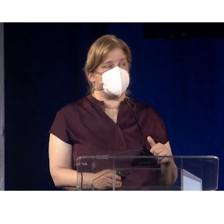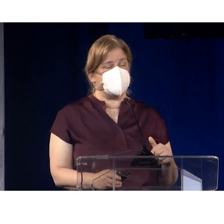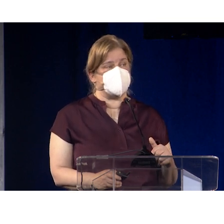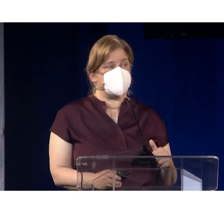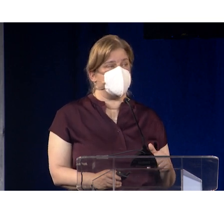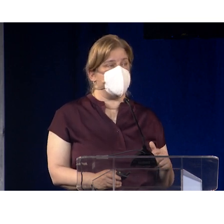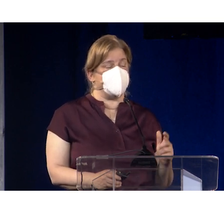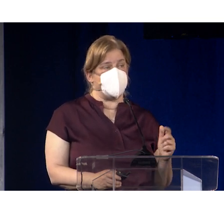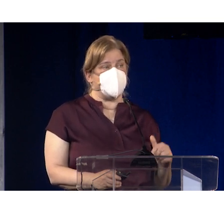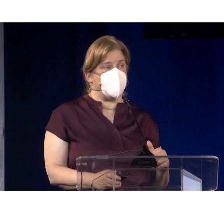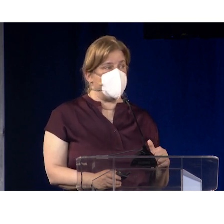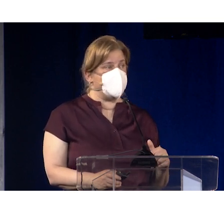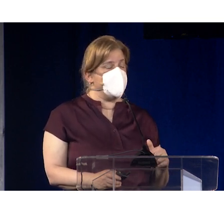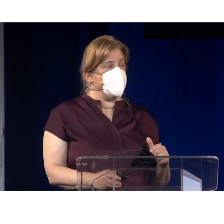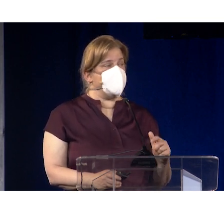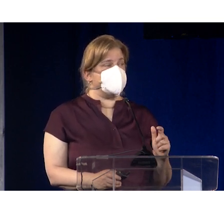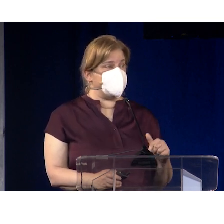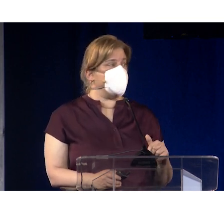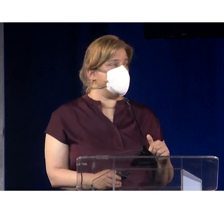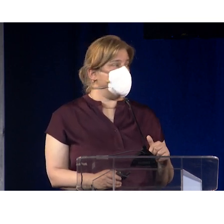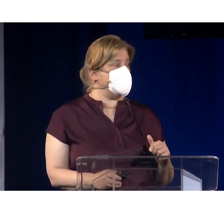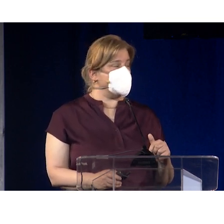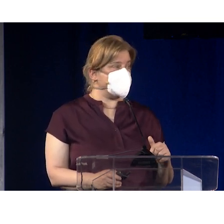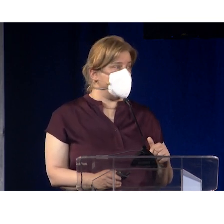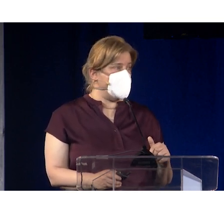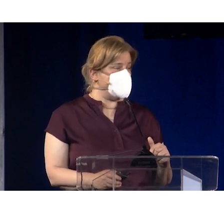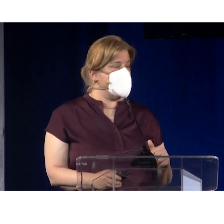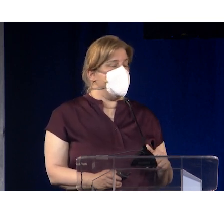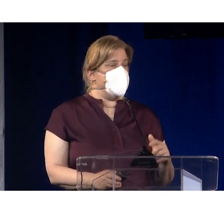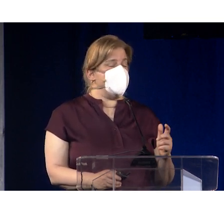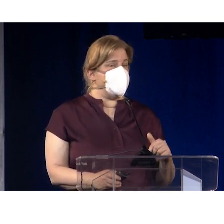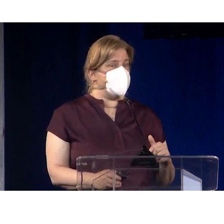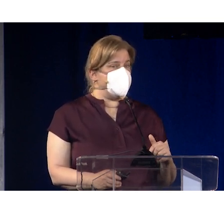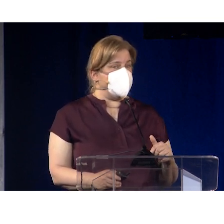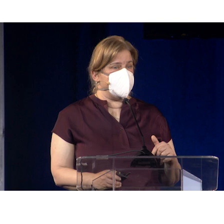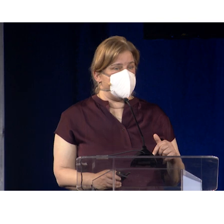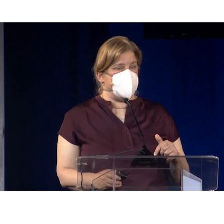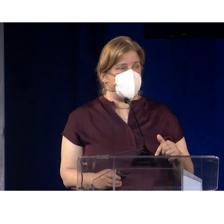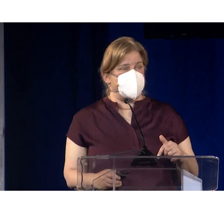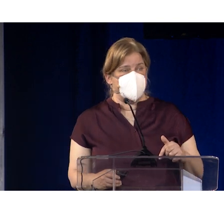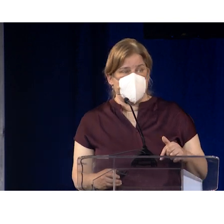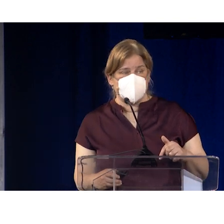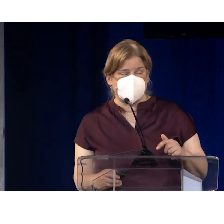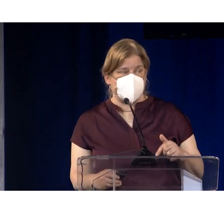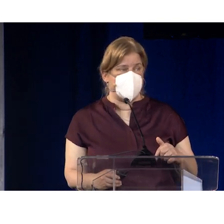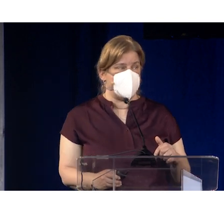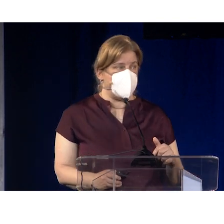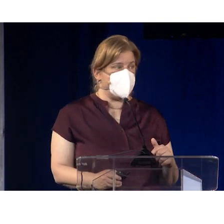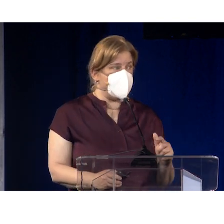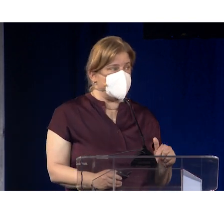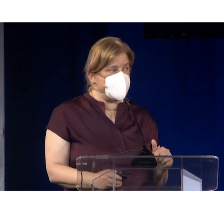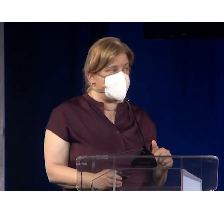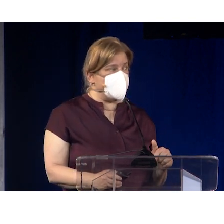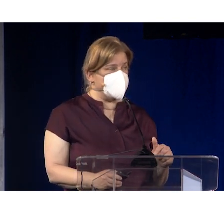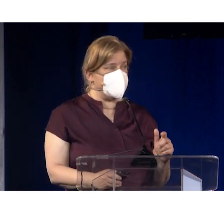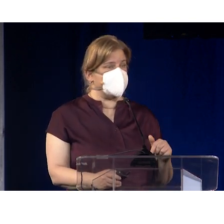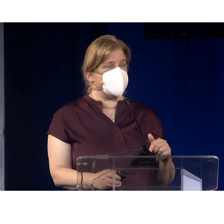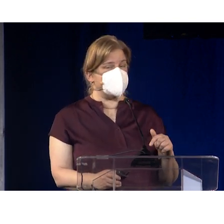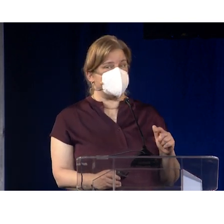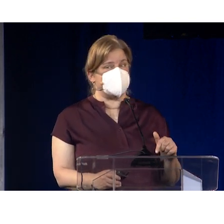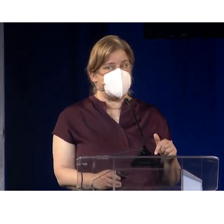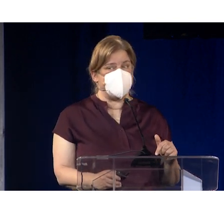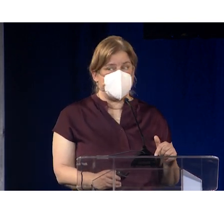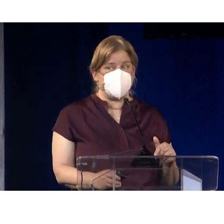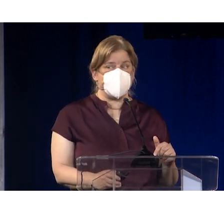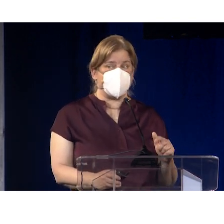also included a link to, of a young boy who has D1T1 dystonia. And if you have variants in DYT1, as some of you know, you're eligible and likely